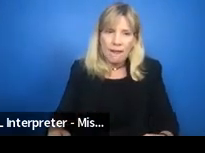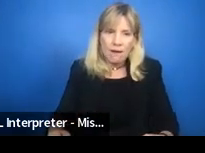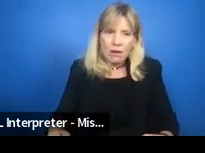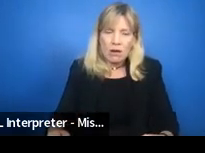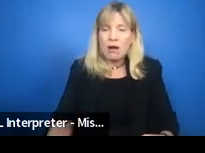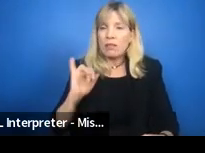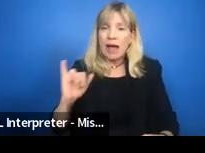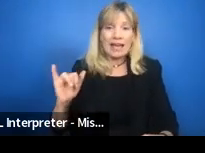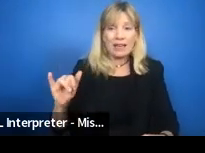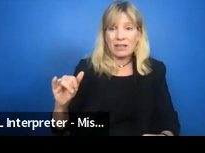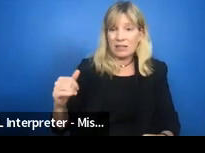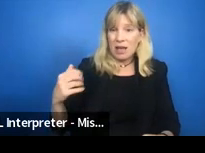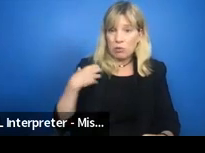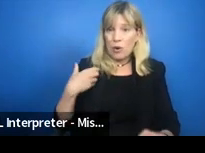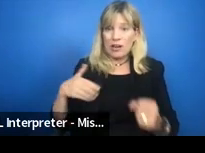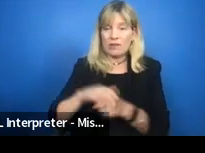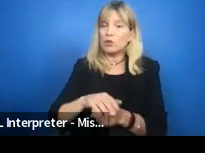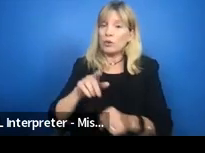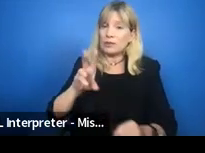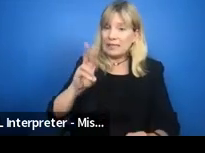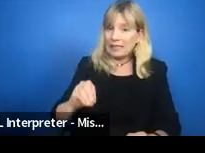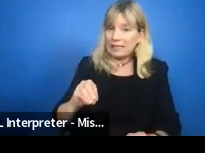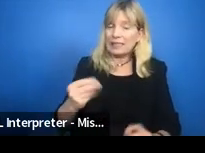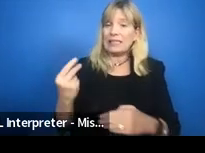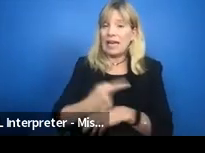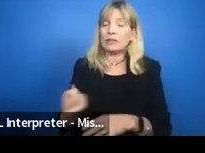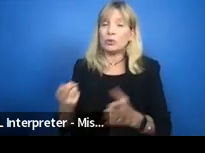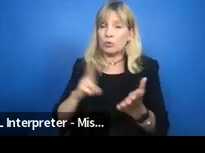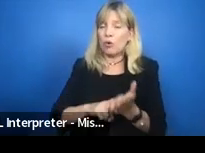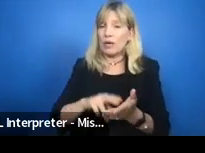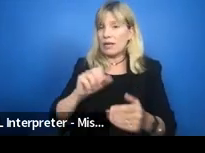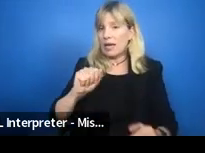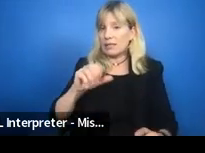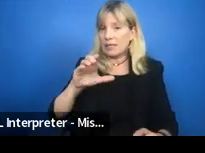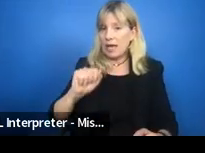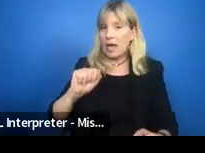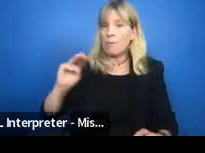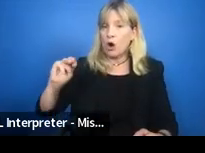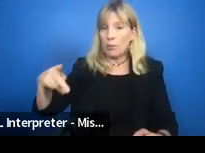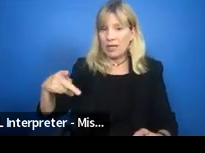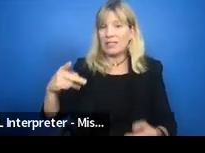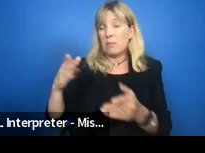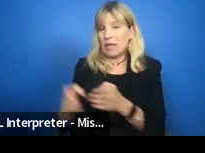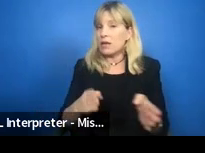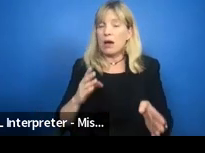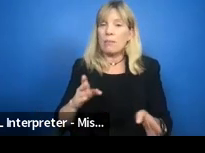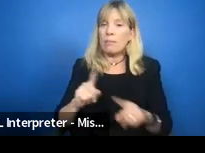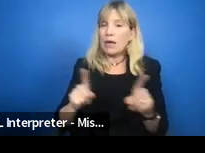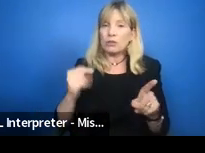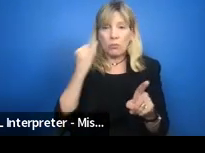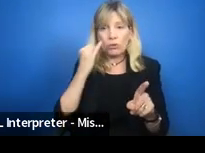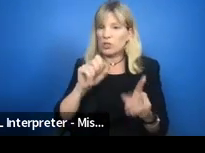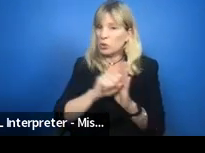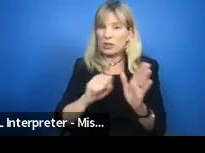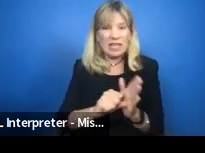Like employer coverage, you have 60 days to enroll in an ACA marketplace plan. Also, if you don't live in a state that